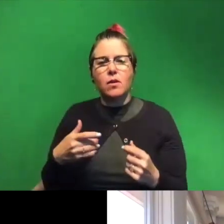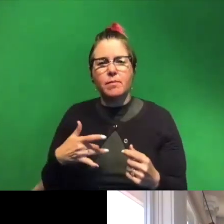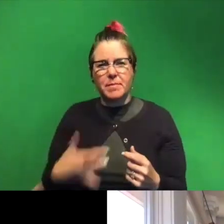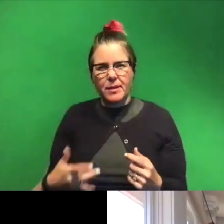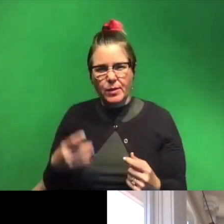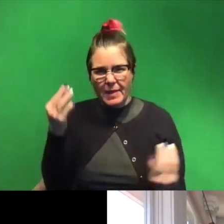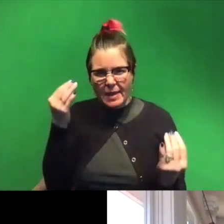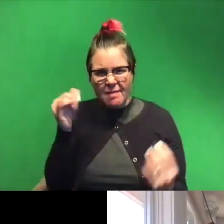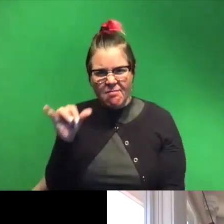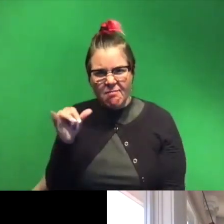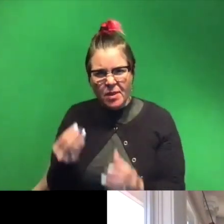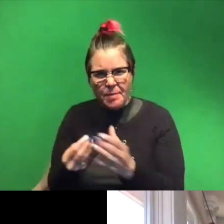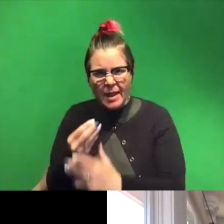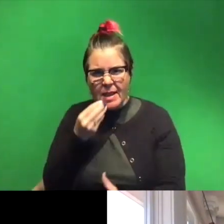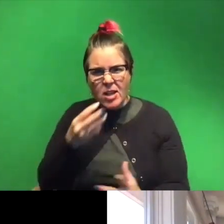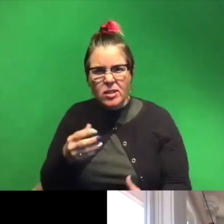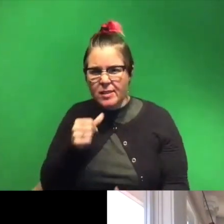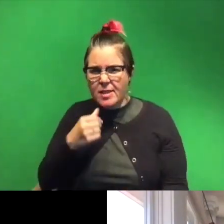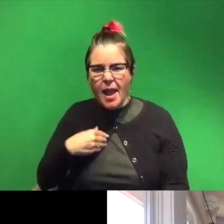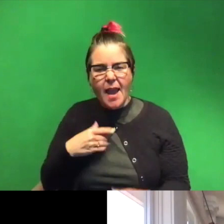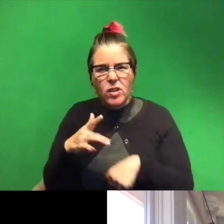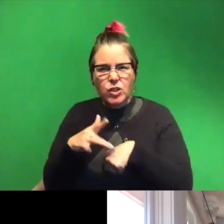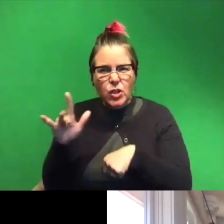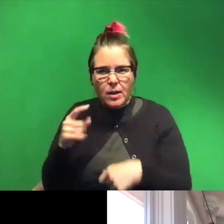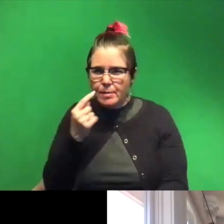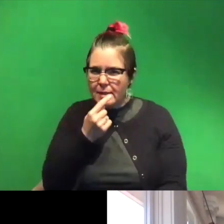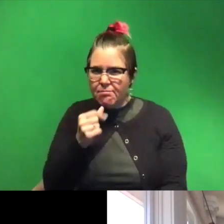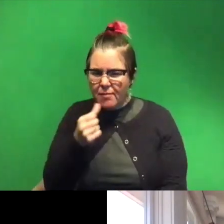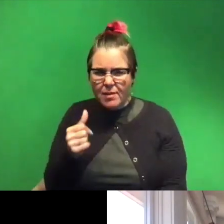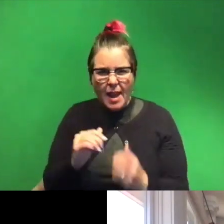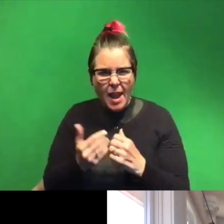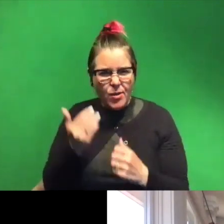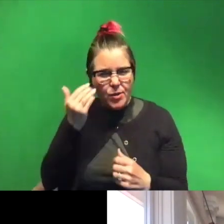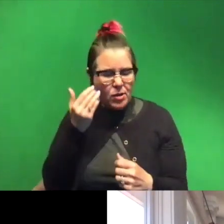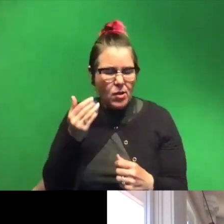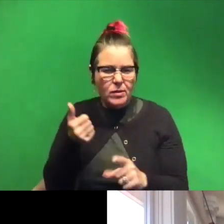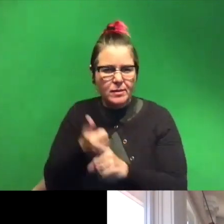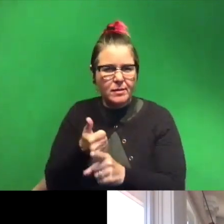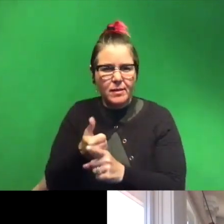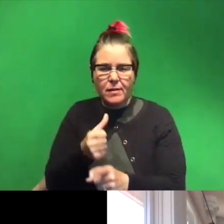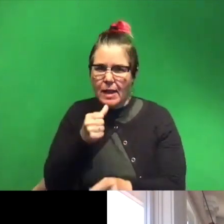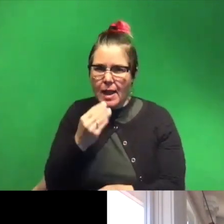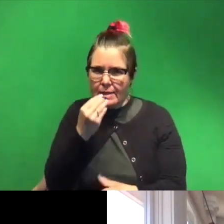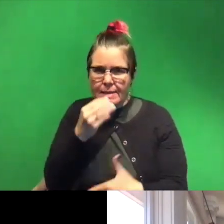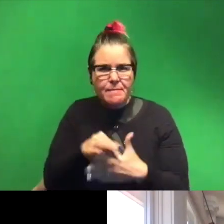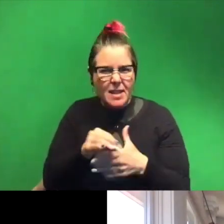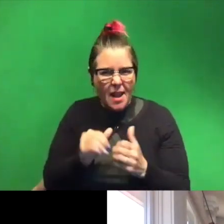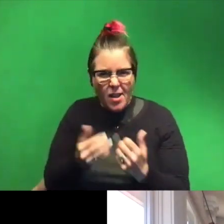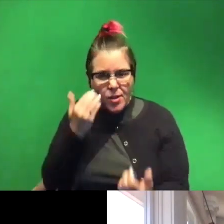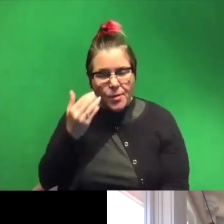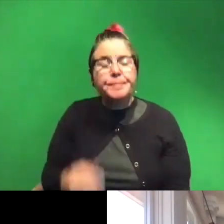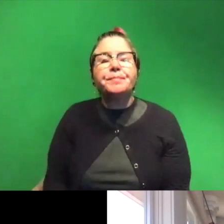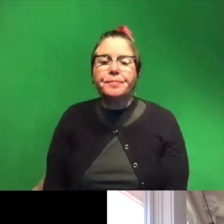well, a herbivore usually doesn't have such sharp teeth, so how do we know that it wasn't a carnivore? But